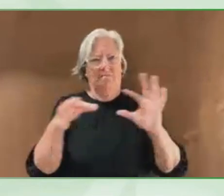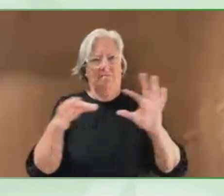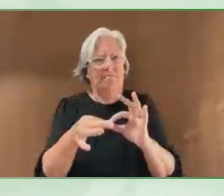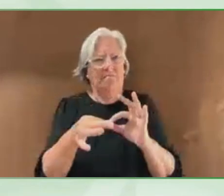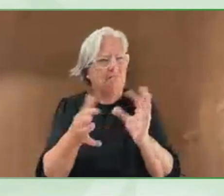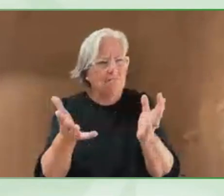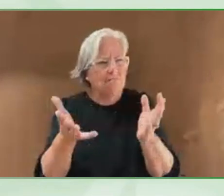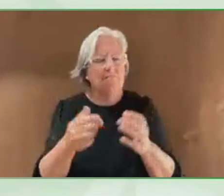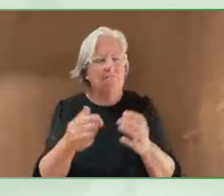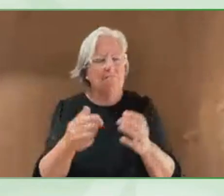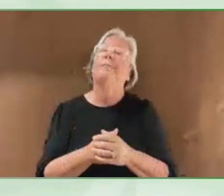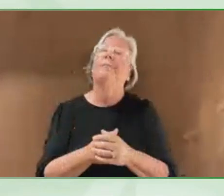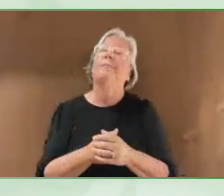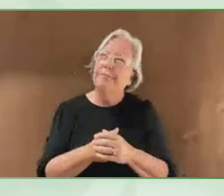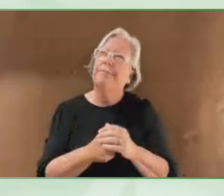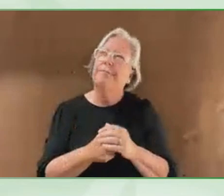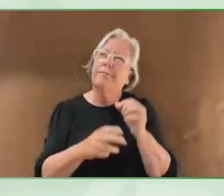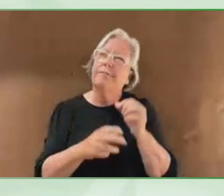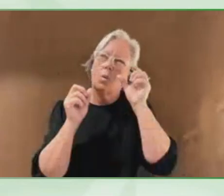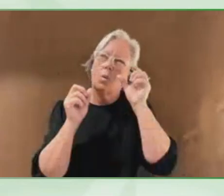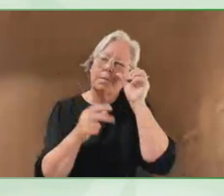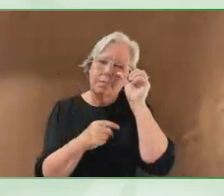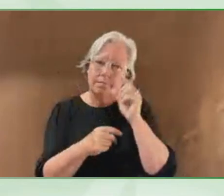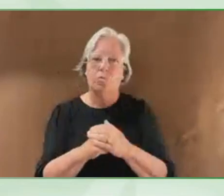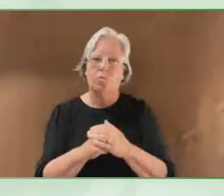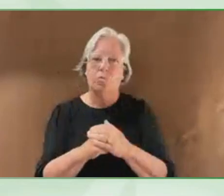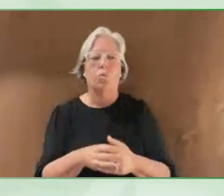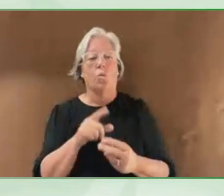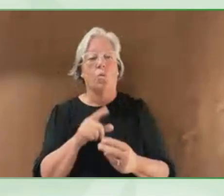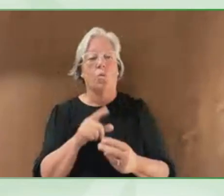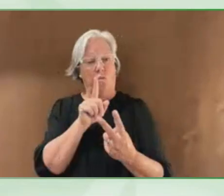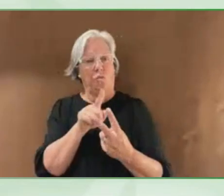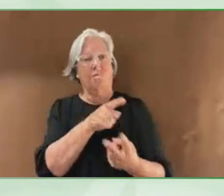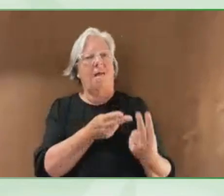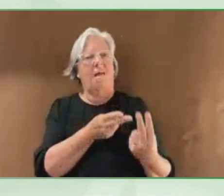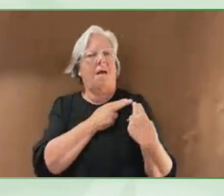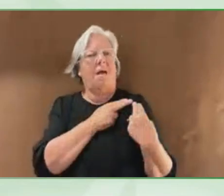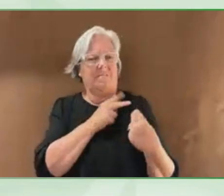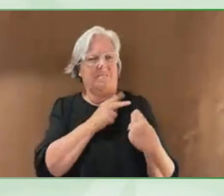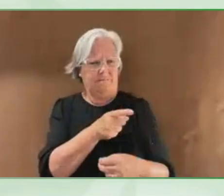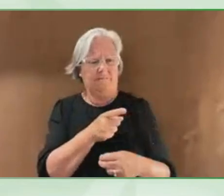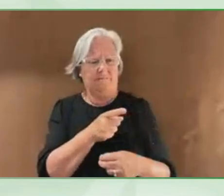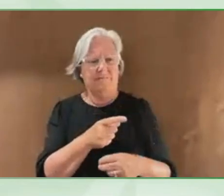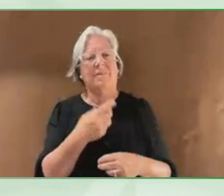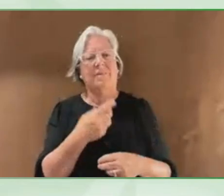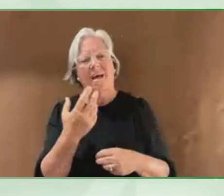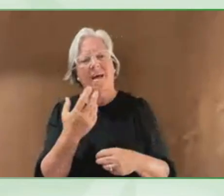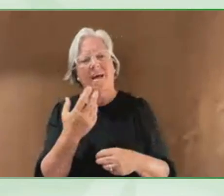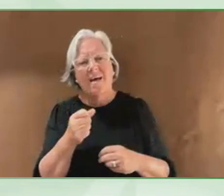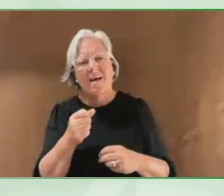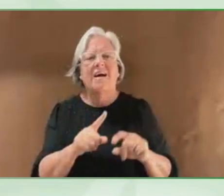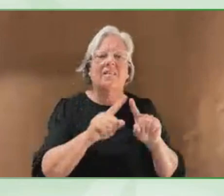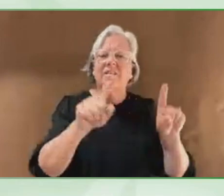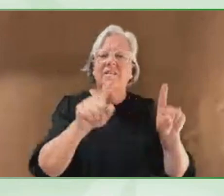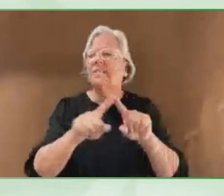so let's start with the accountability piece. We have various different internal structures that enable